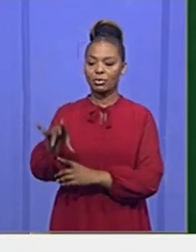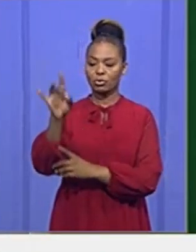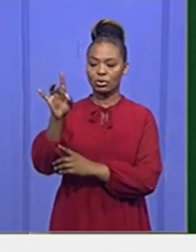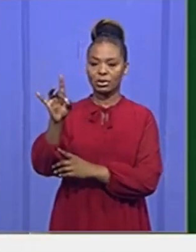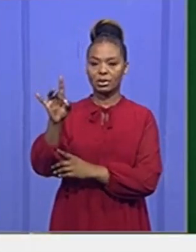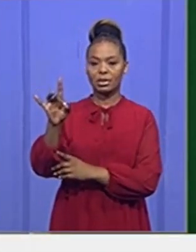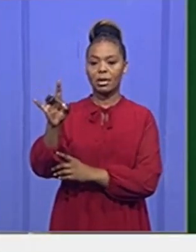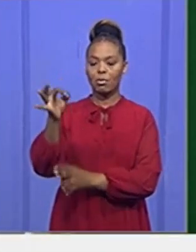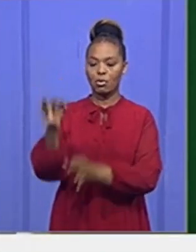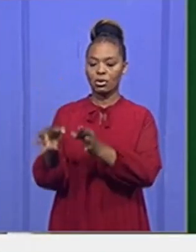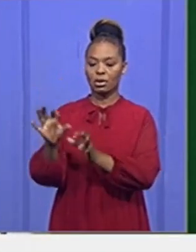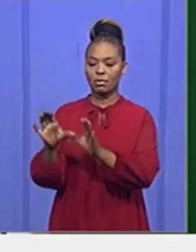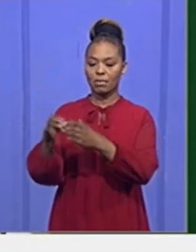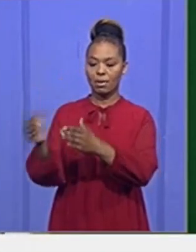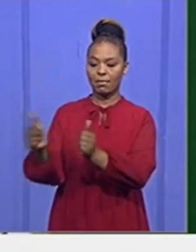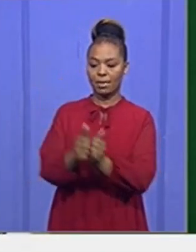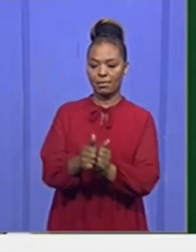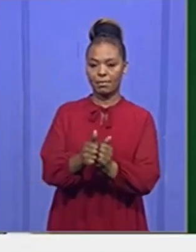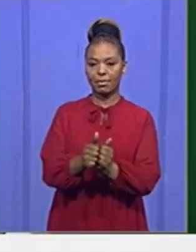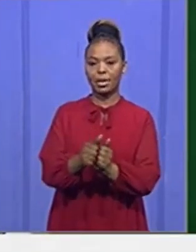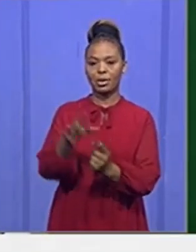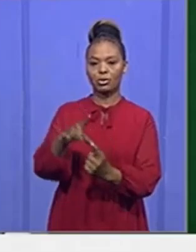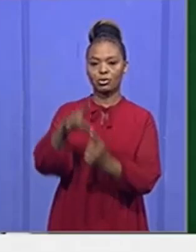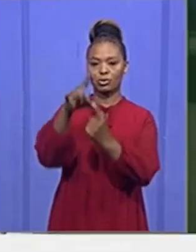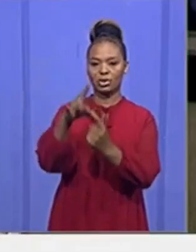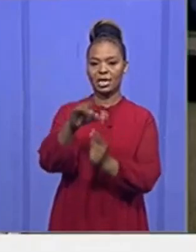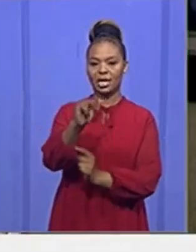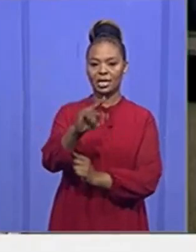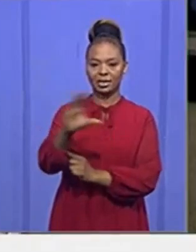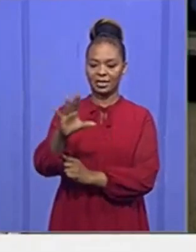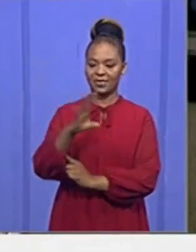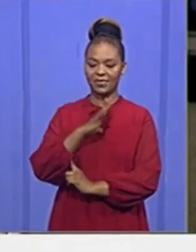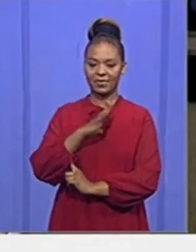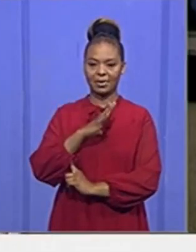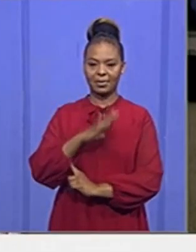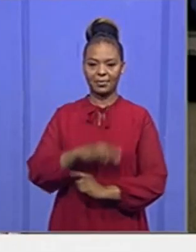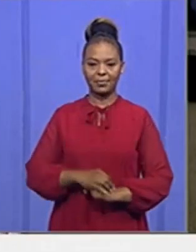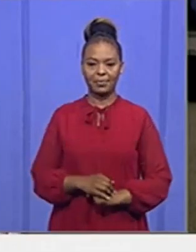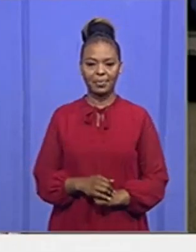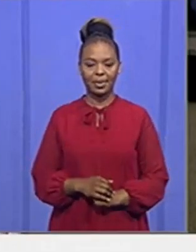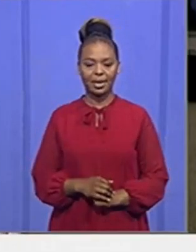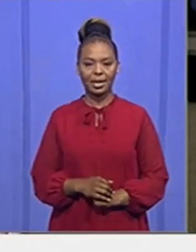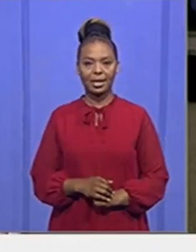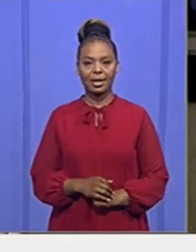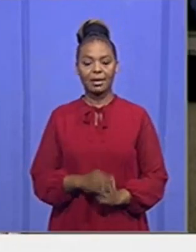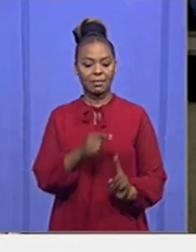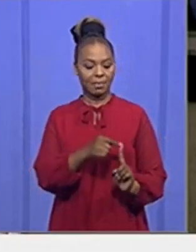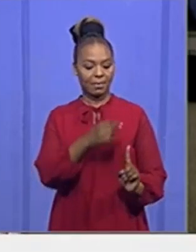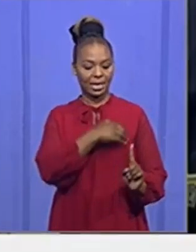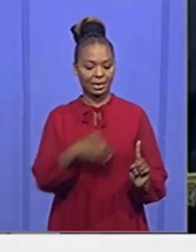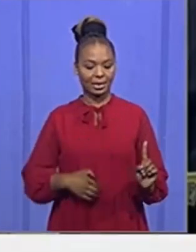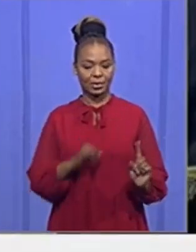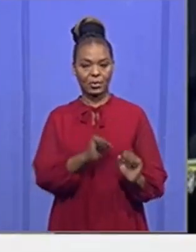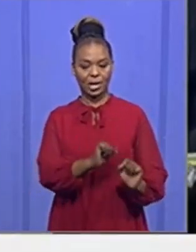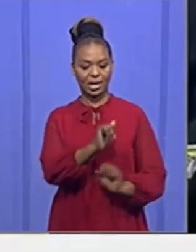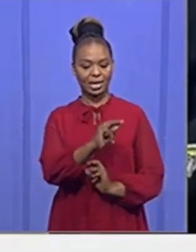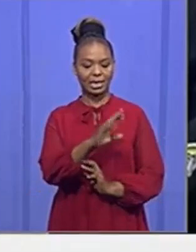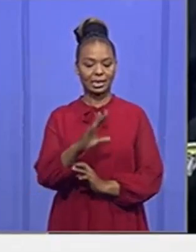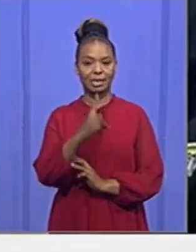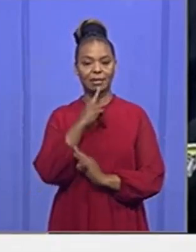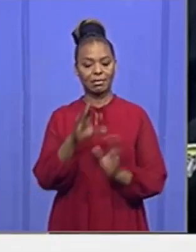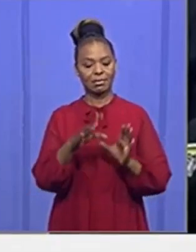partner, we will choose the ANC. Mo president wa ANC o re mo gwa habo o tlo ha